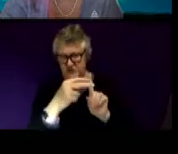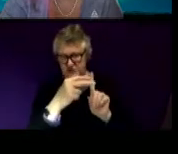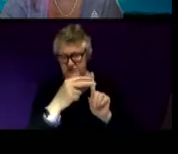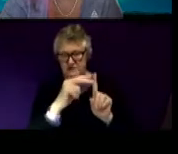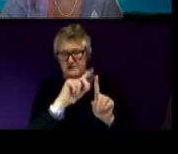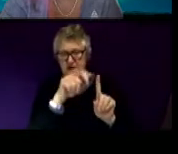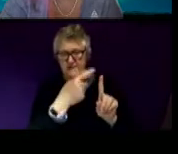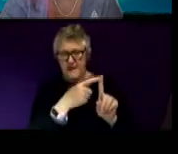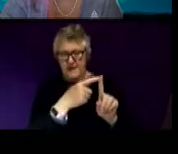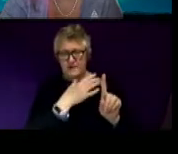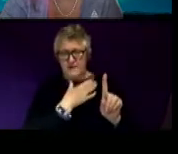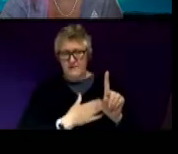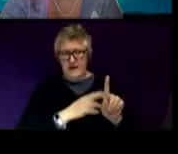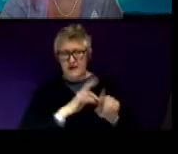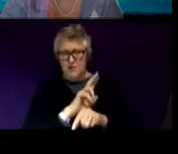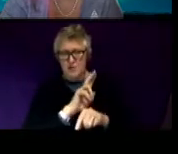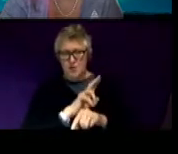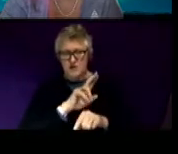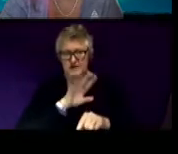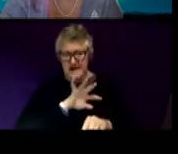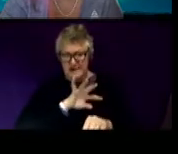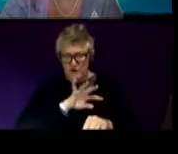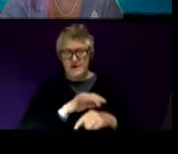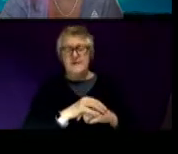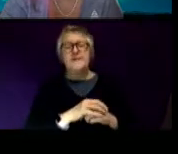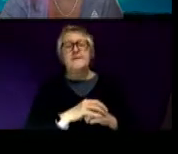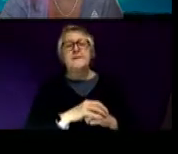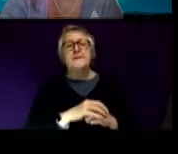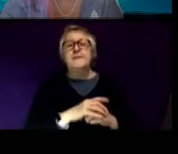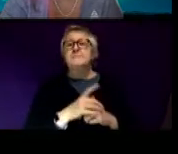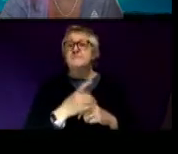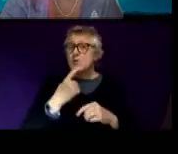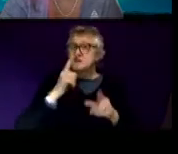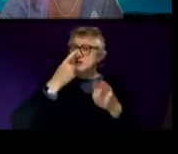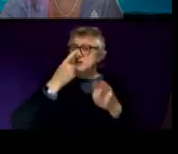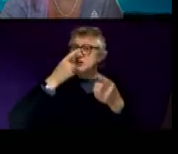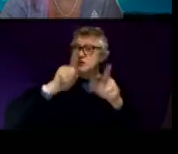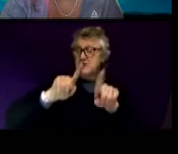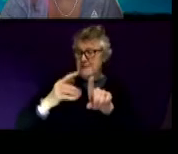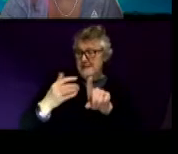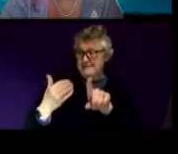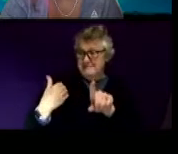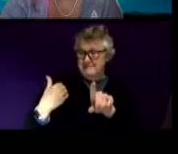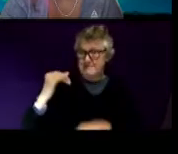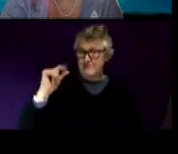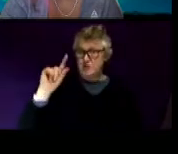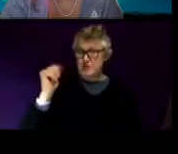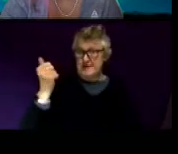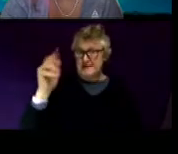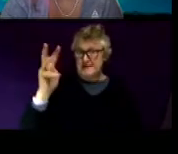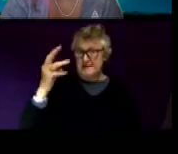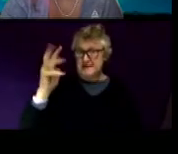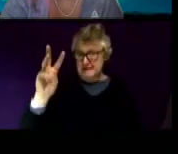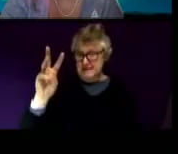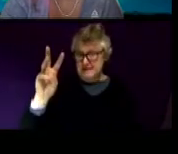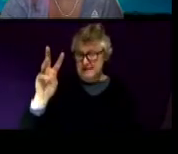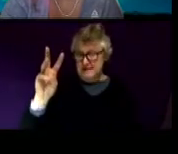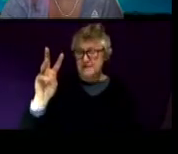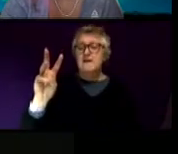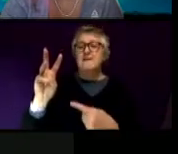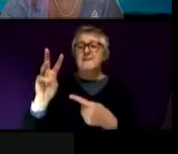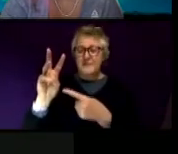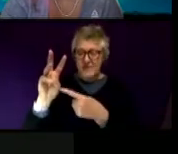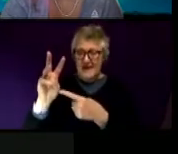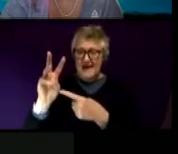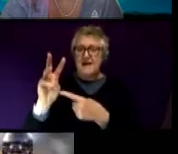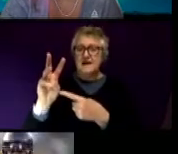There was an agreement back in 2016 that attached a body-worn camera